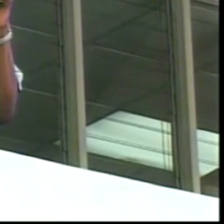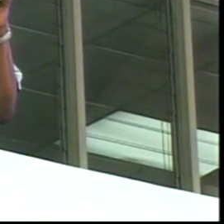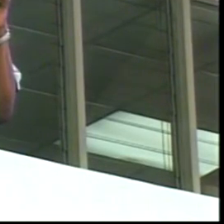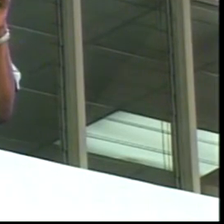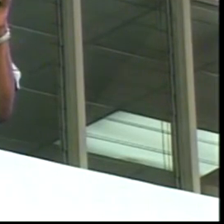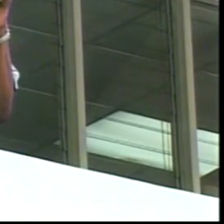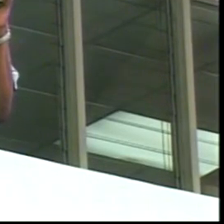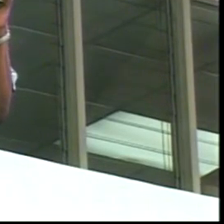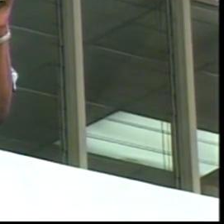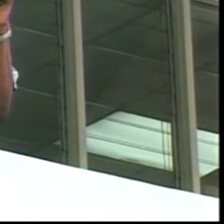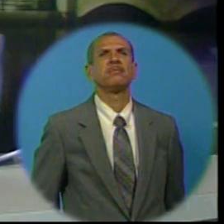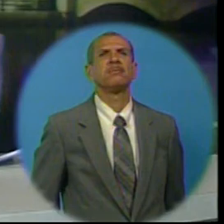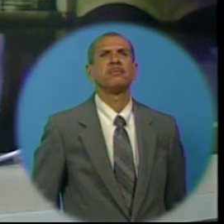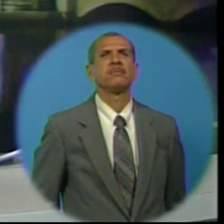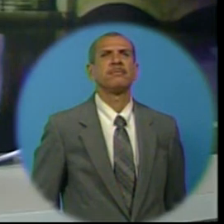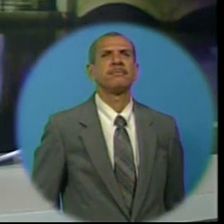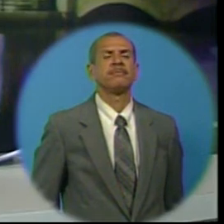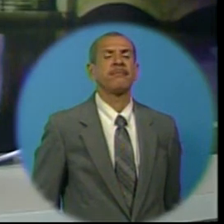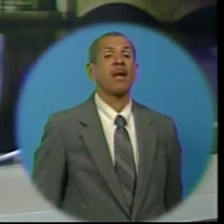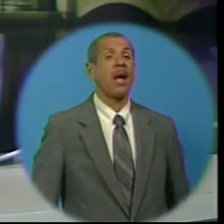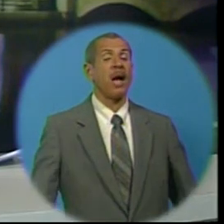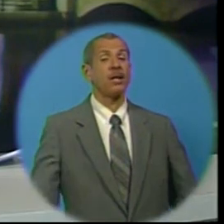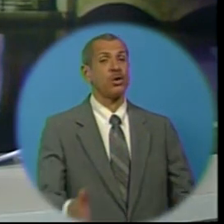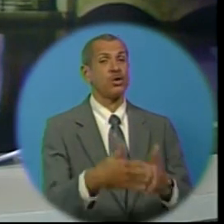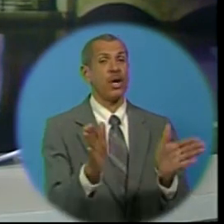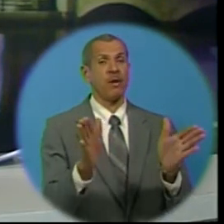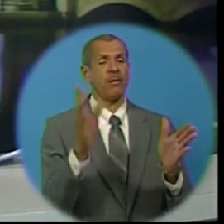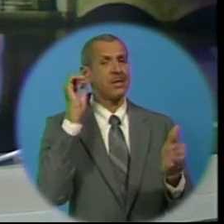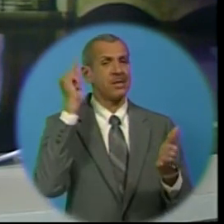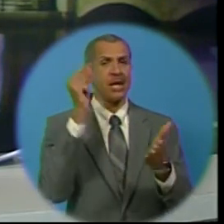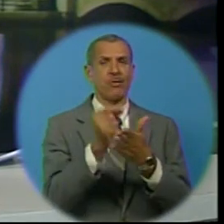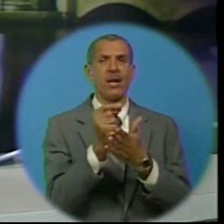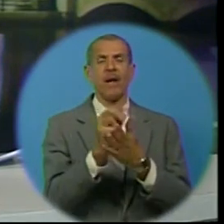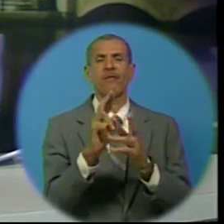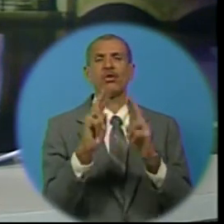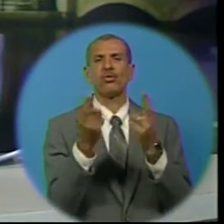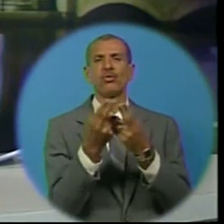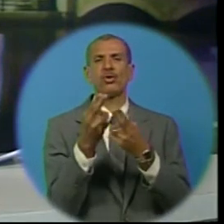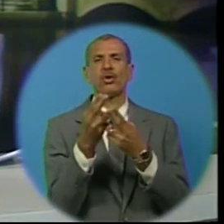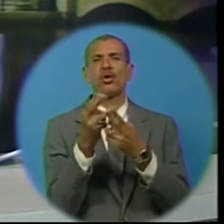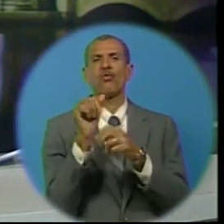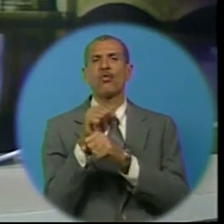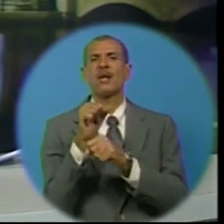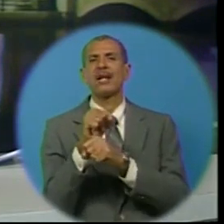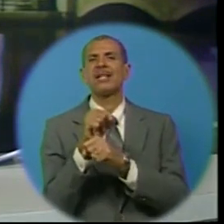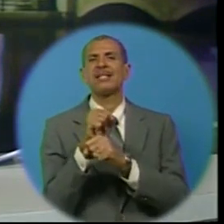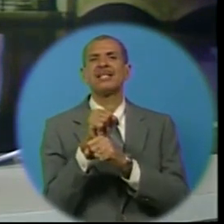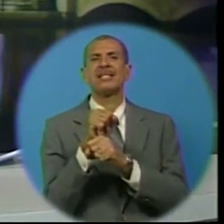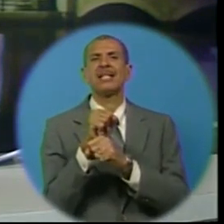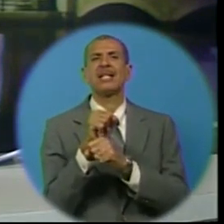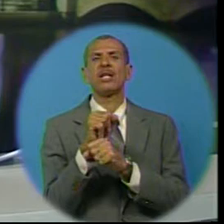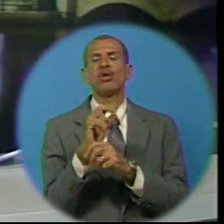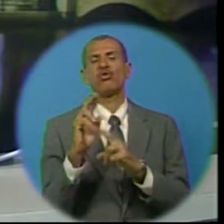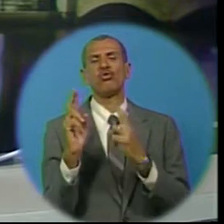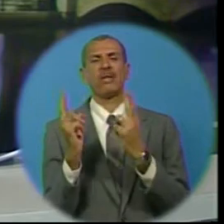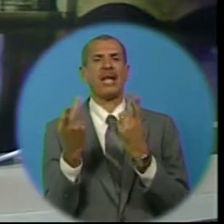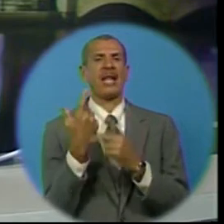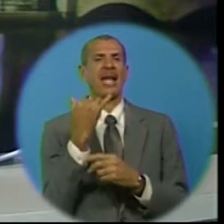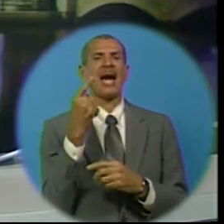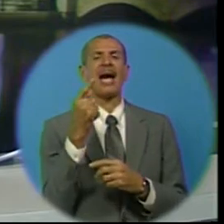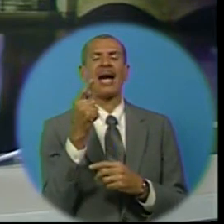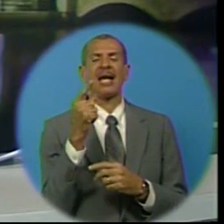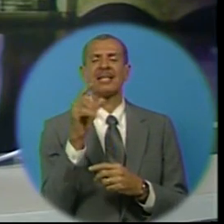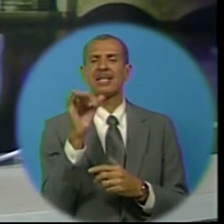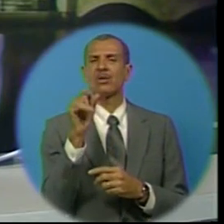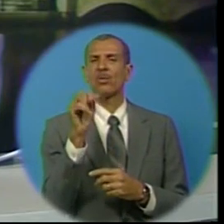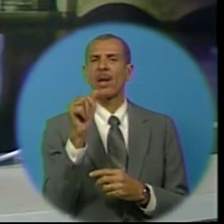the injustices. And General Secretary of the Unity Workers Union, Caswell Franklin, describes the action